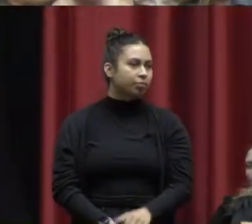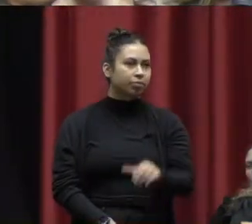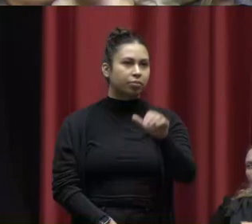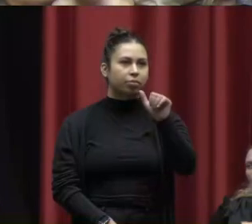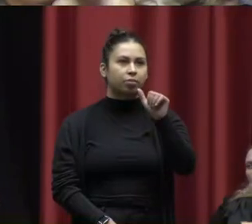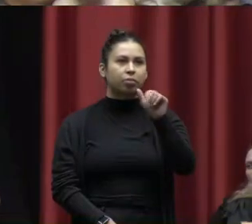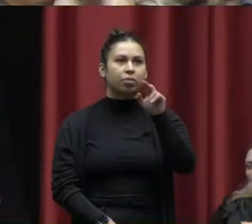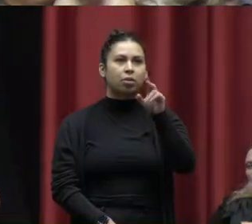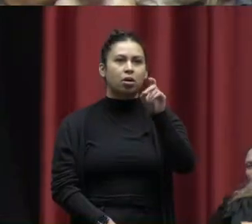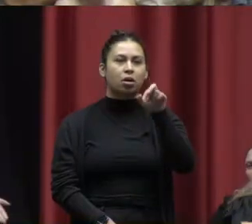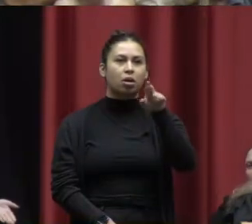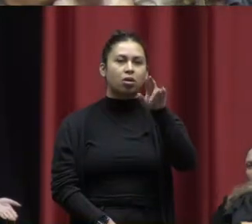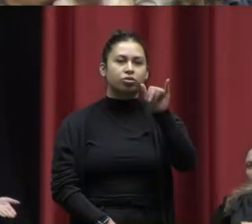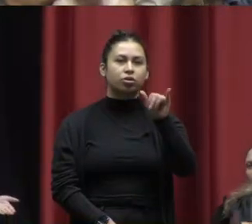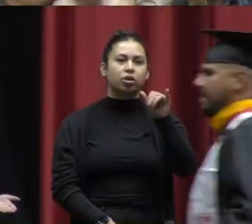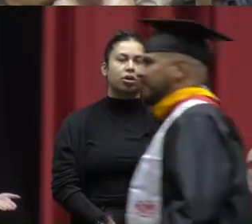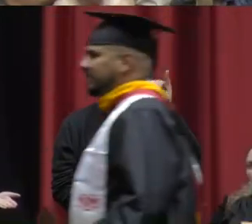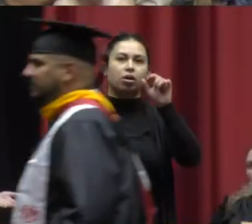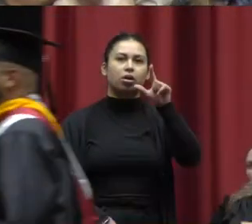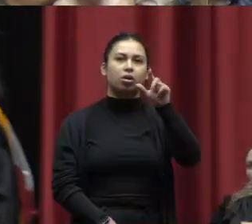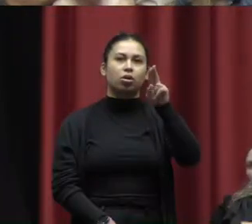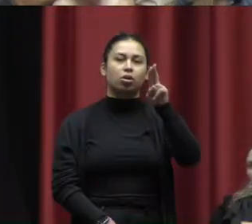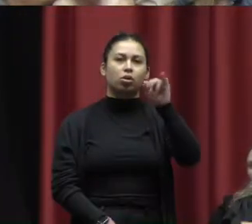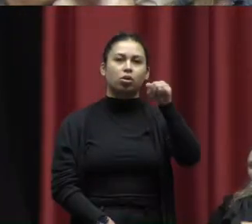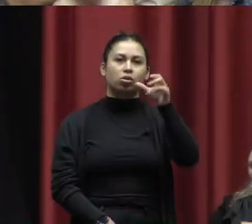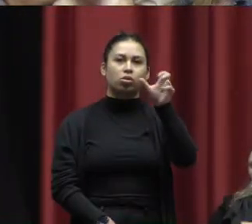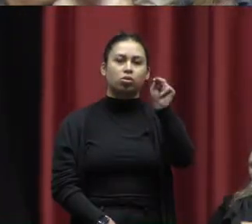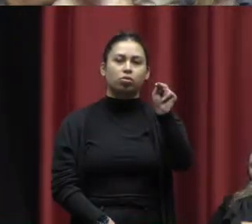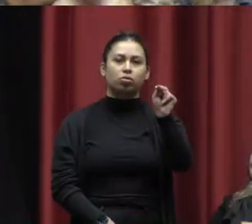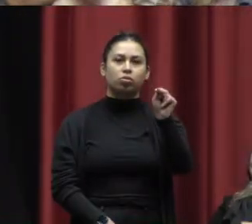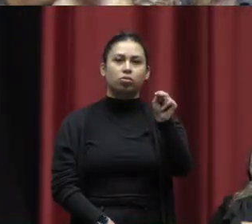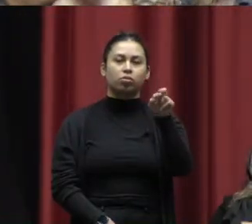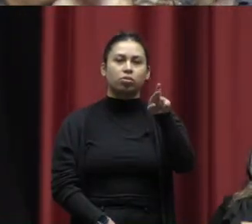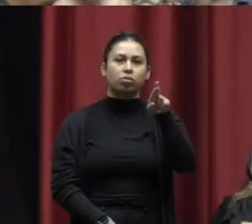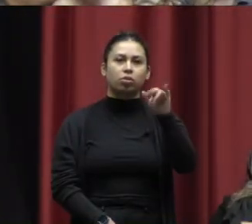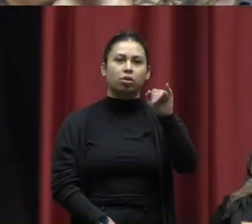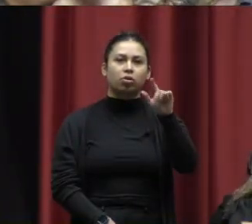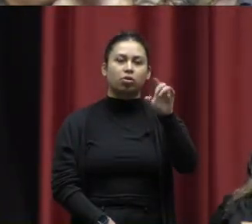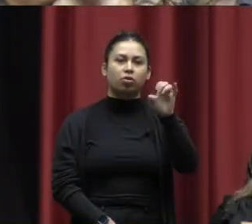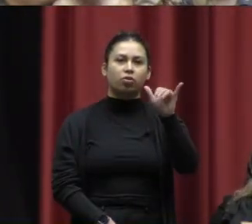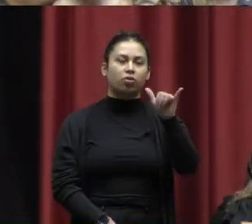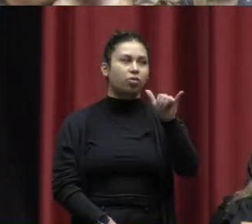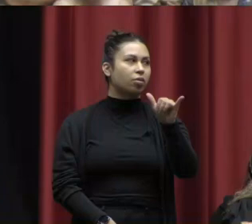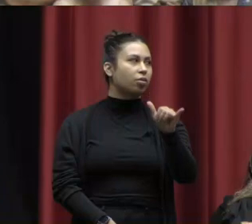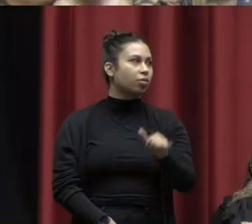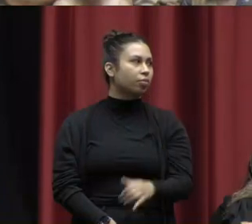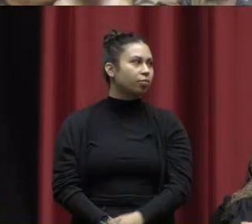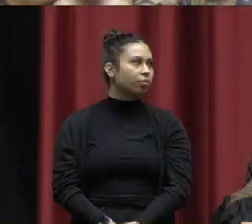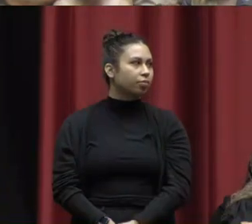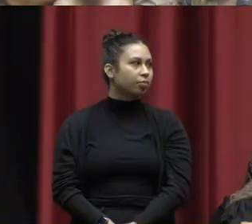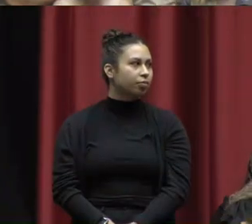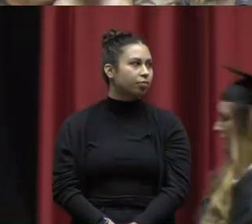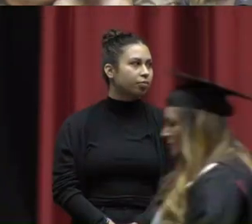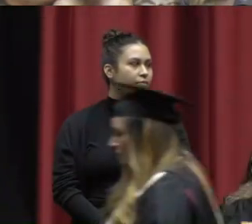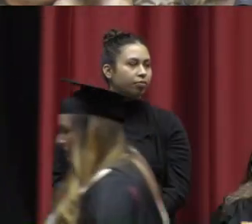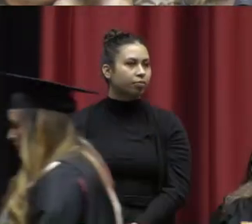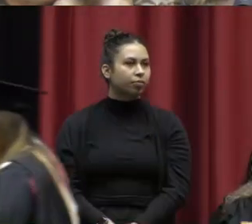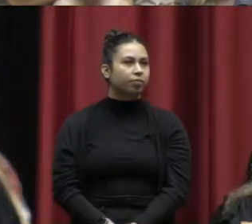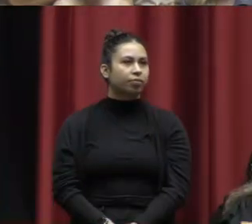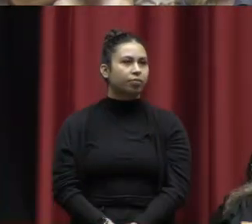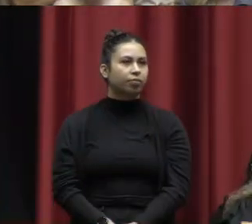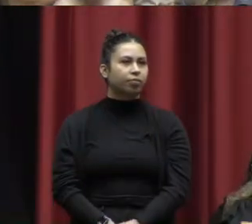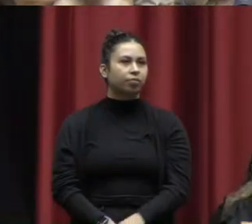Abriana Lujan, Ryan Bustamante,